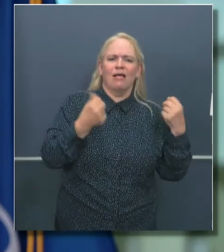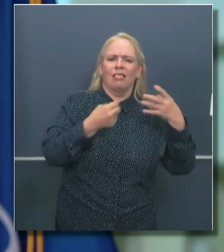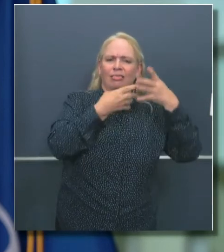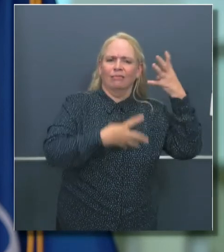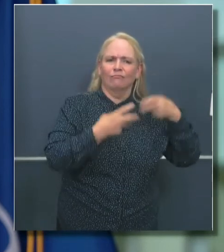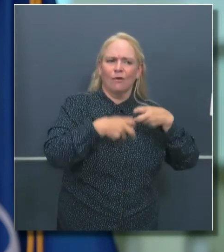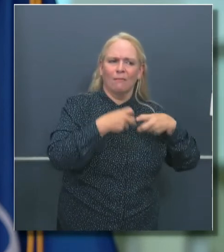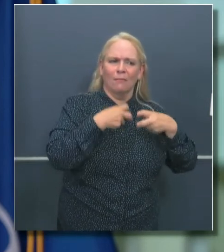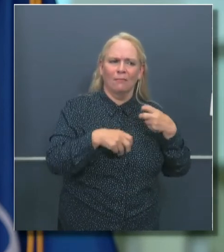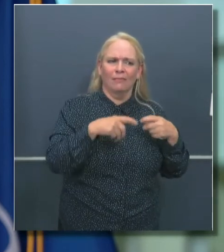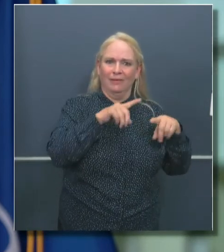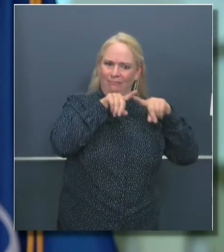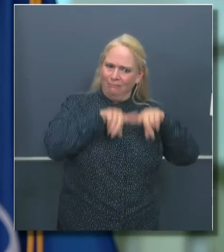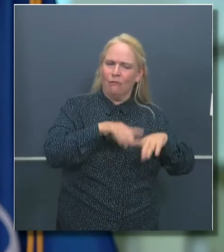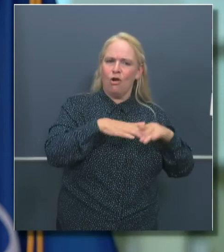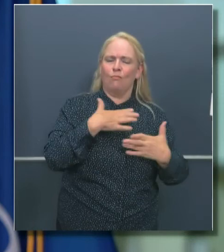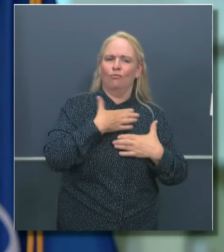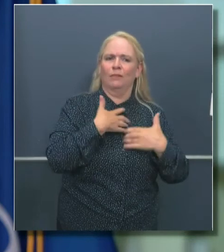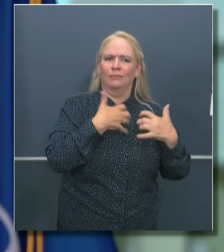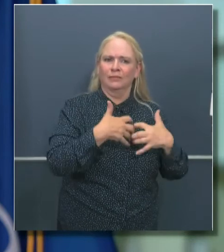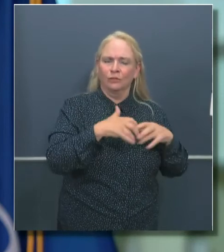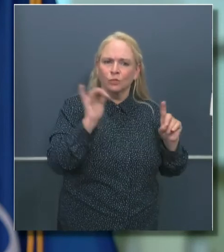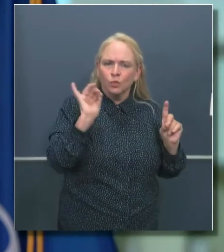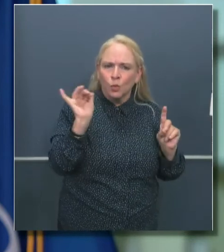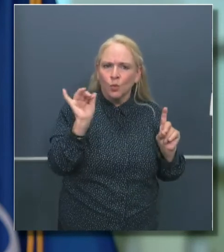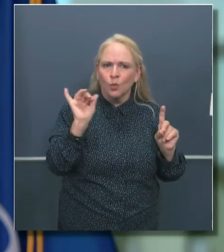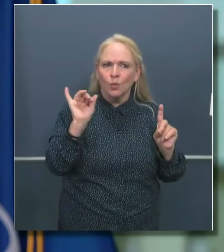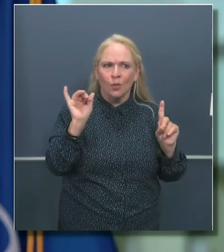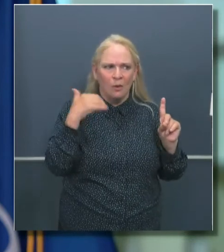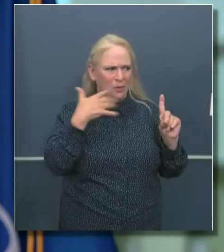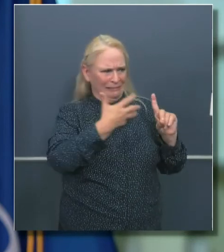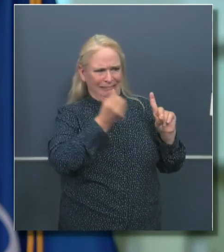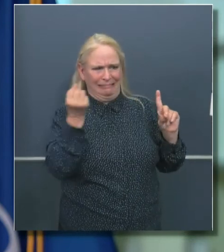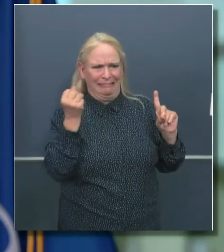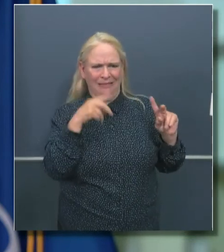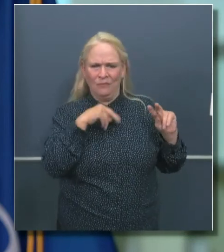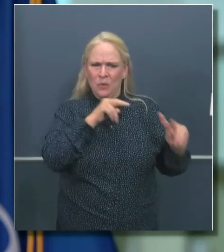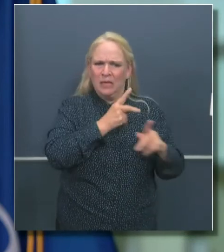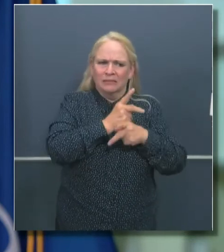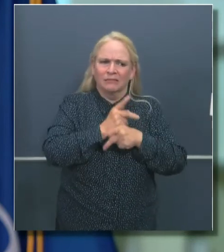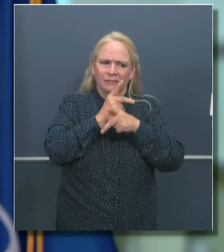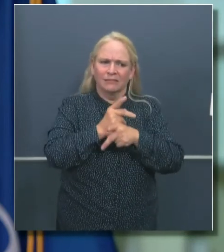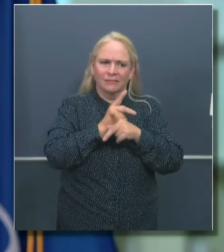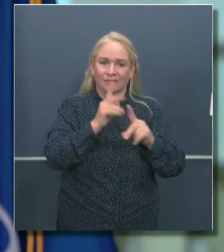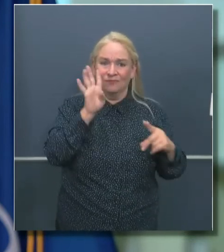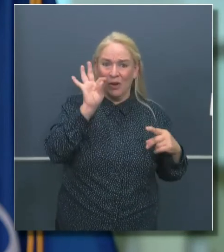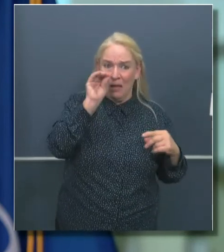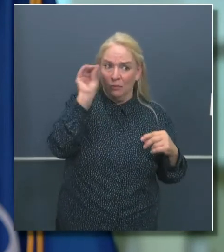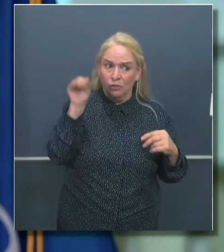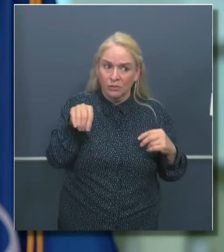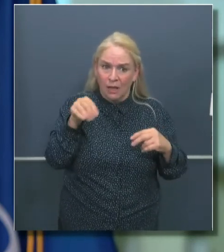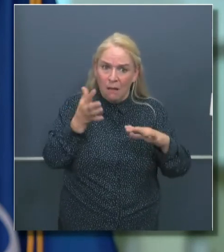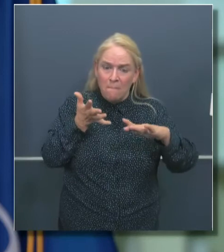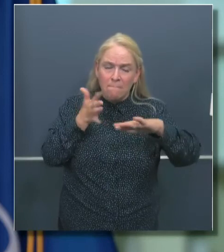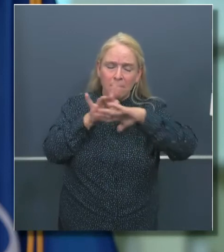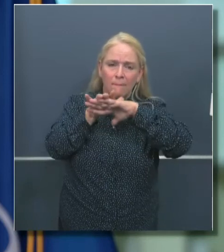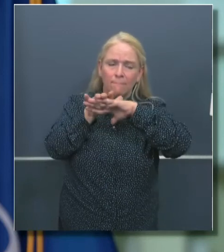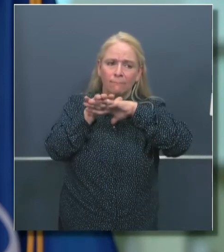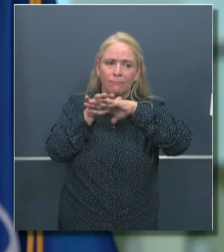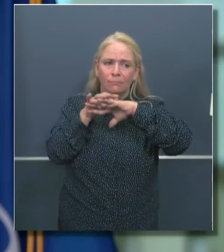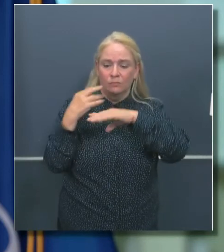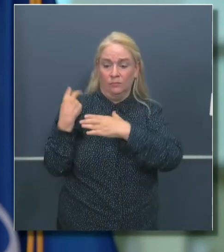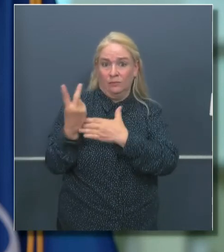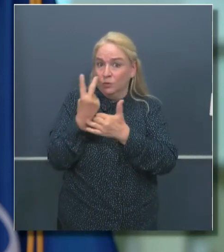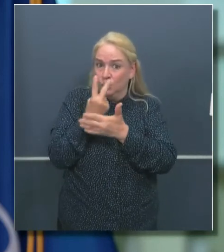so that's a number we have closely monitored. 49% increase in the last